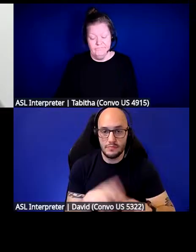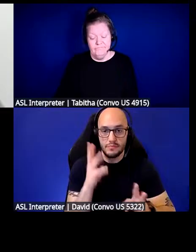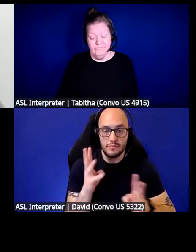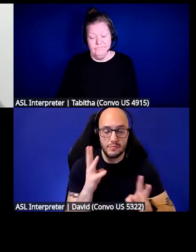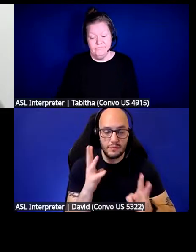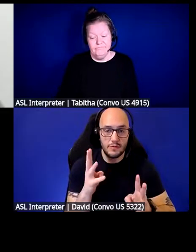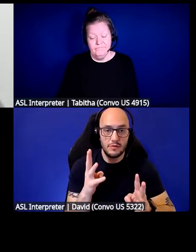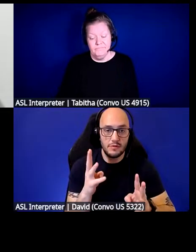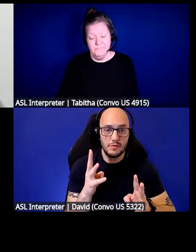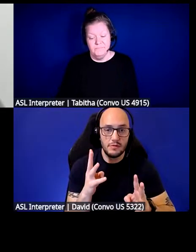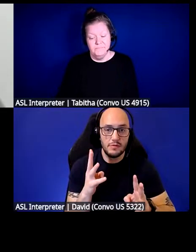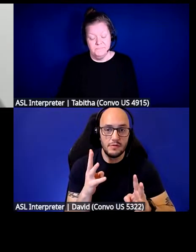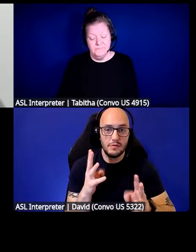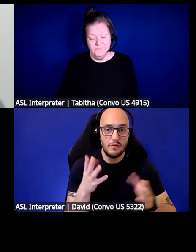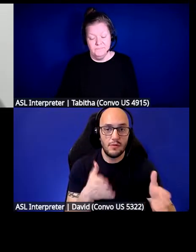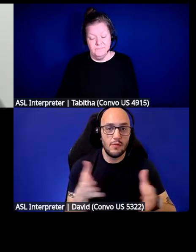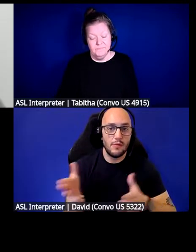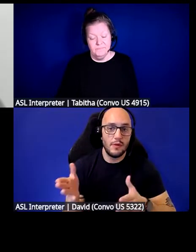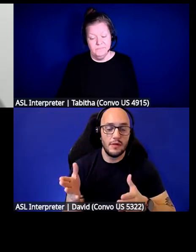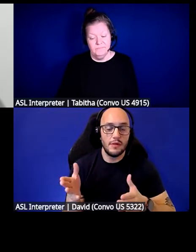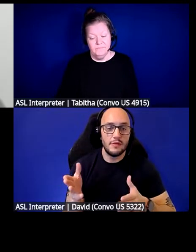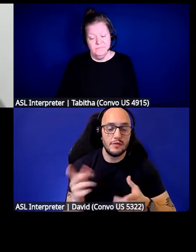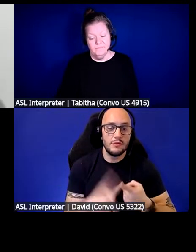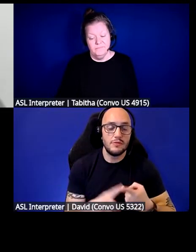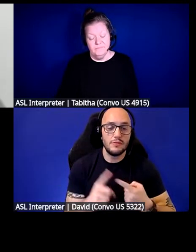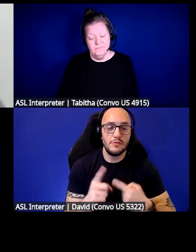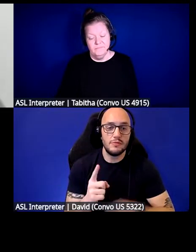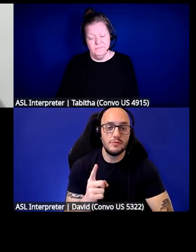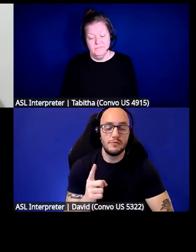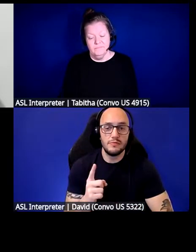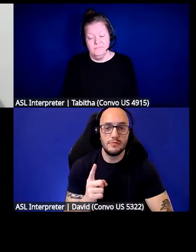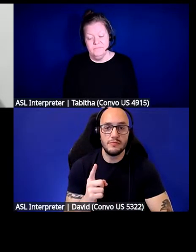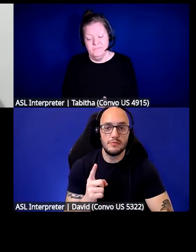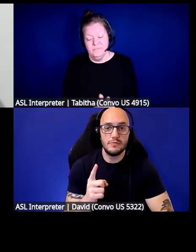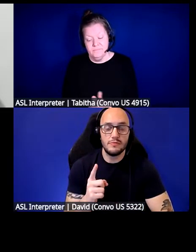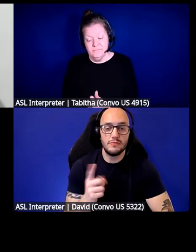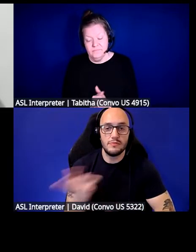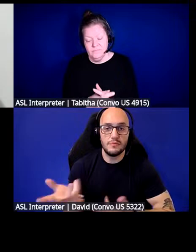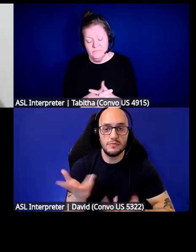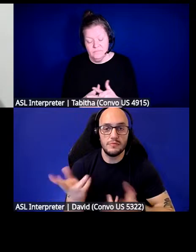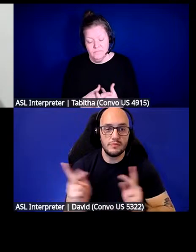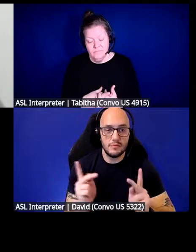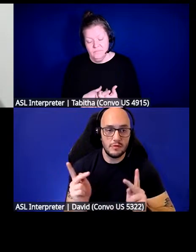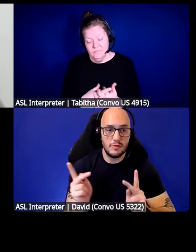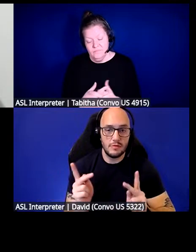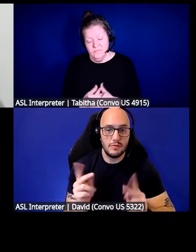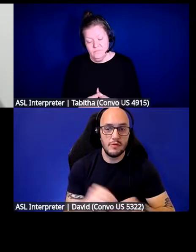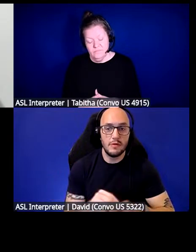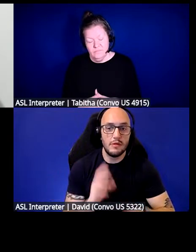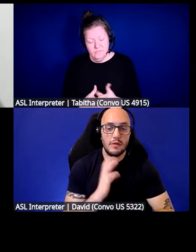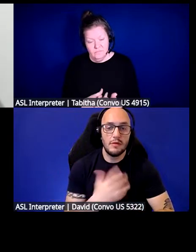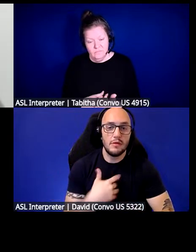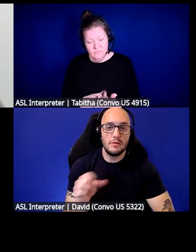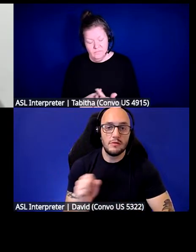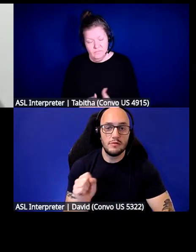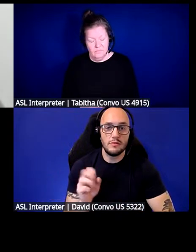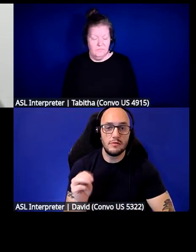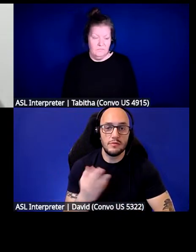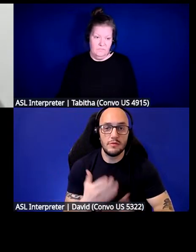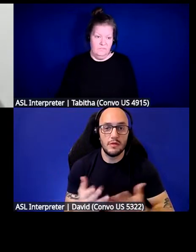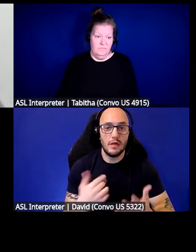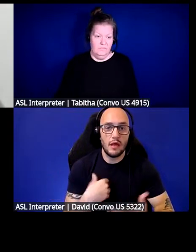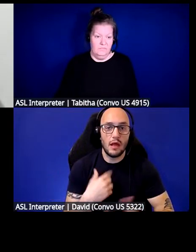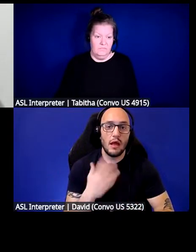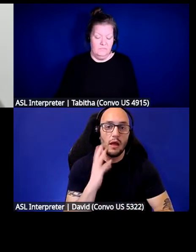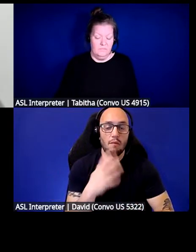fun, creative ways to engage people in our social media stuff, I'll sit there and whine